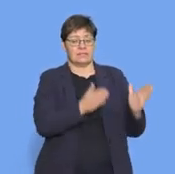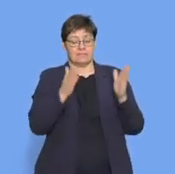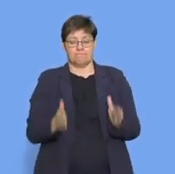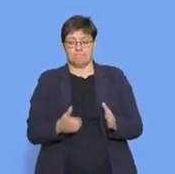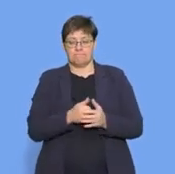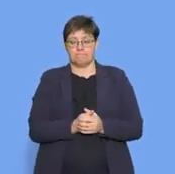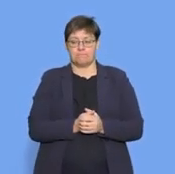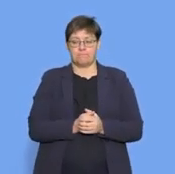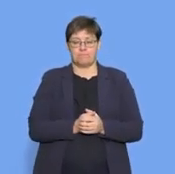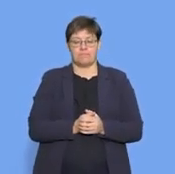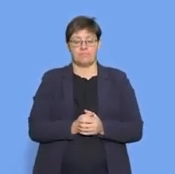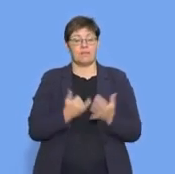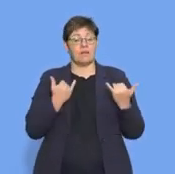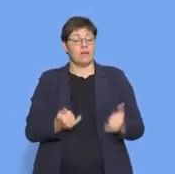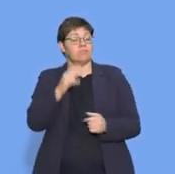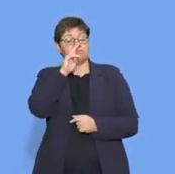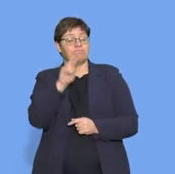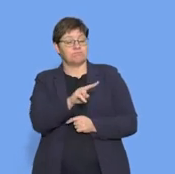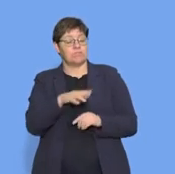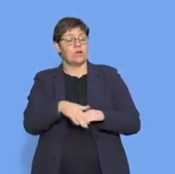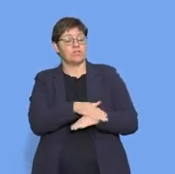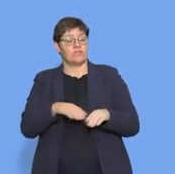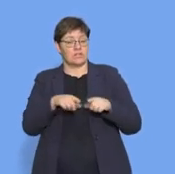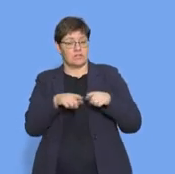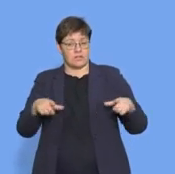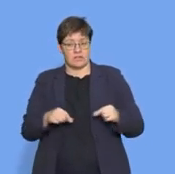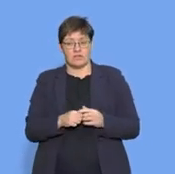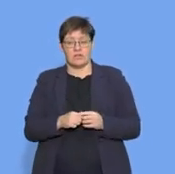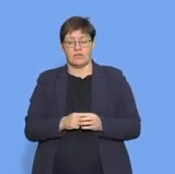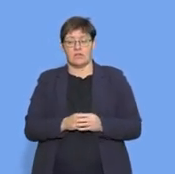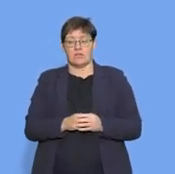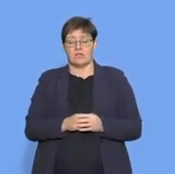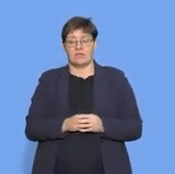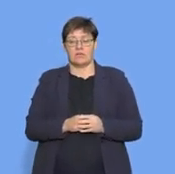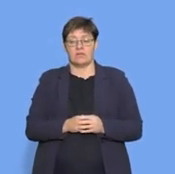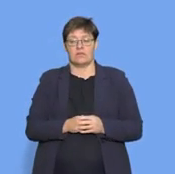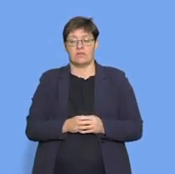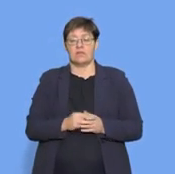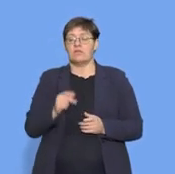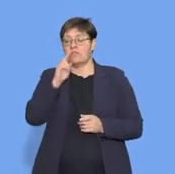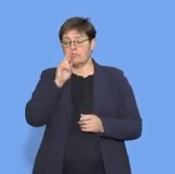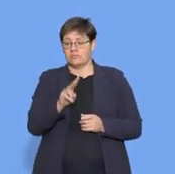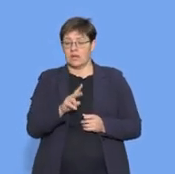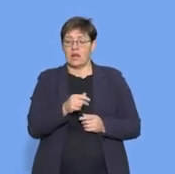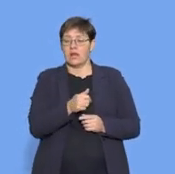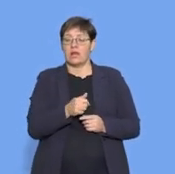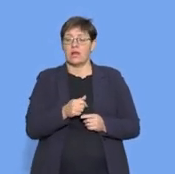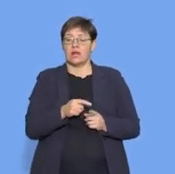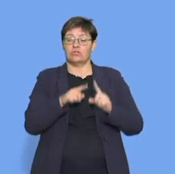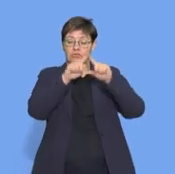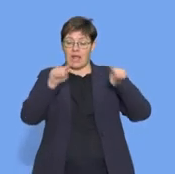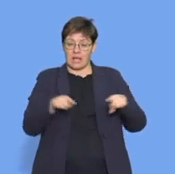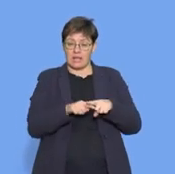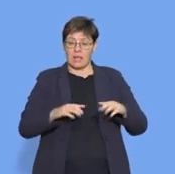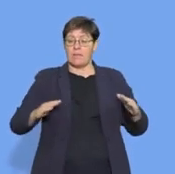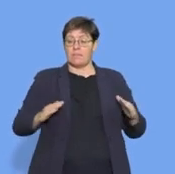to the next slide. Now we're going to look at the surface area of a triangular pyramid. So the main difference